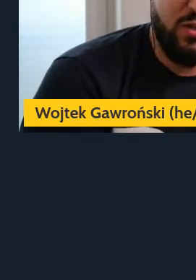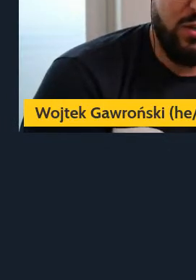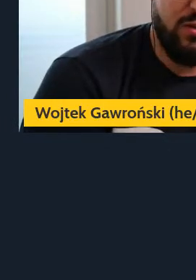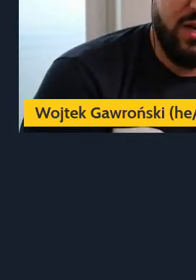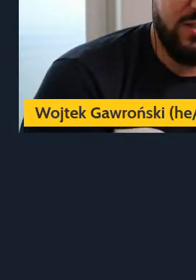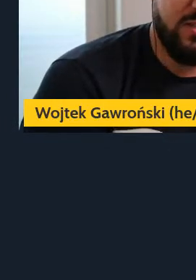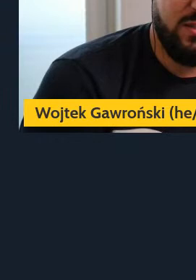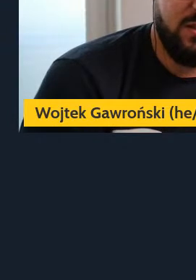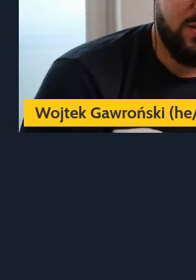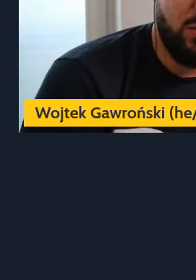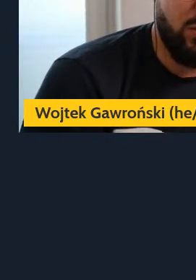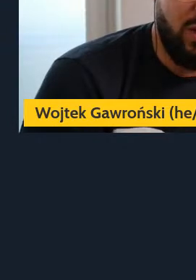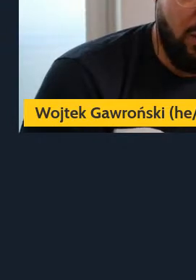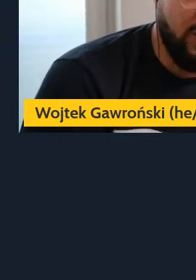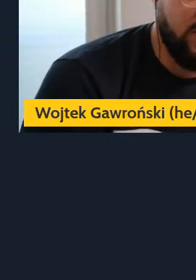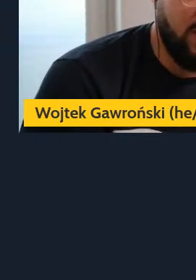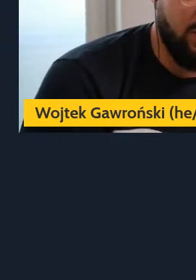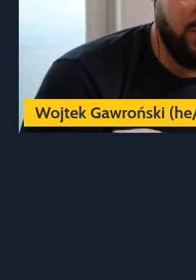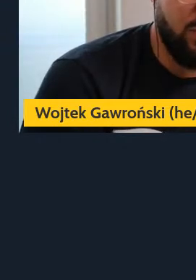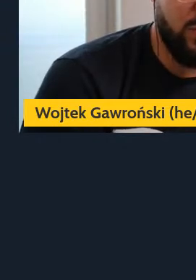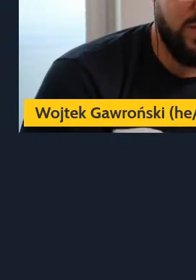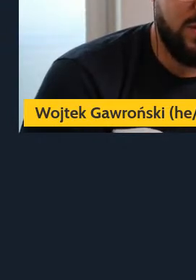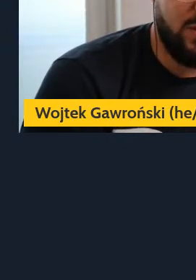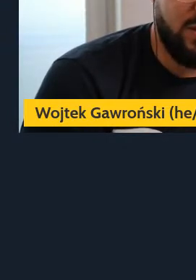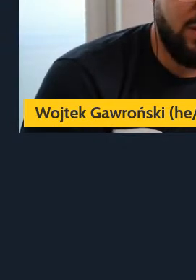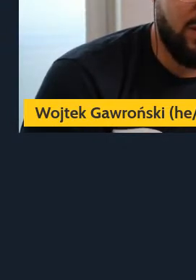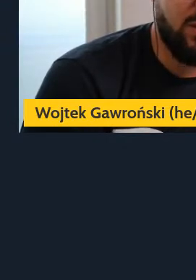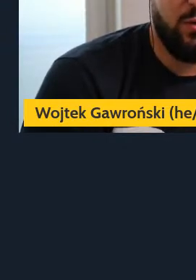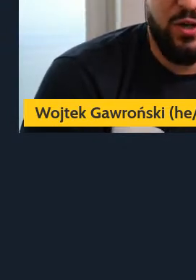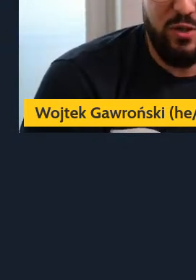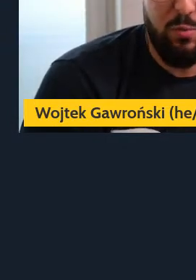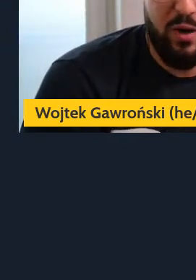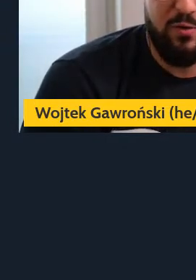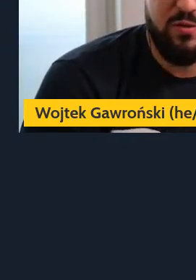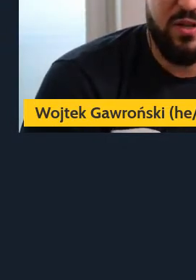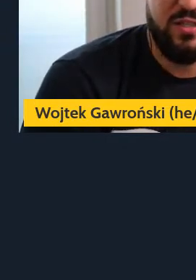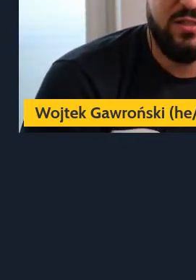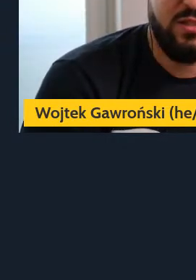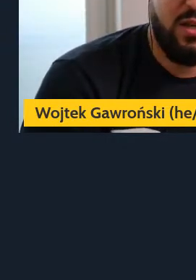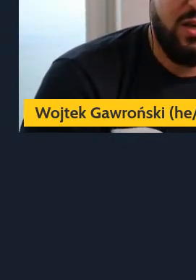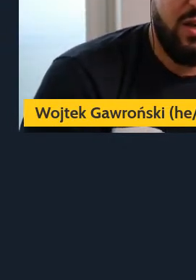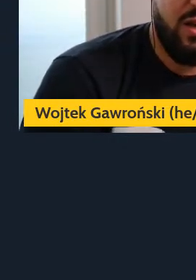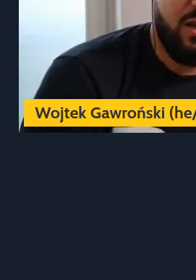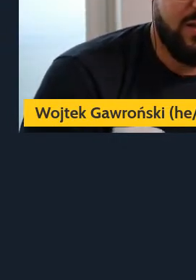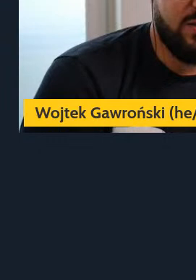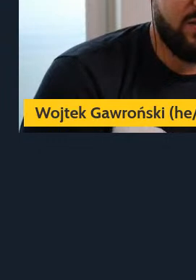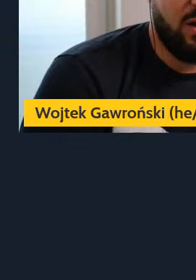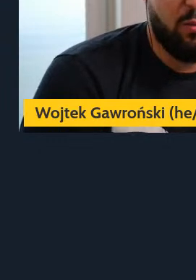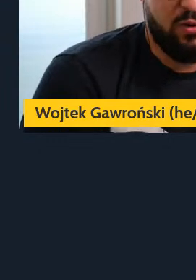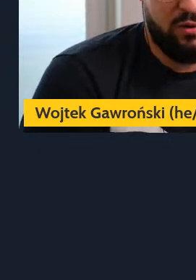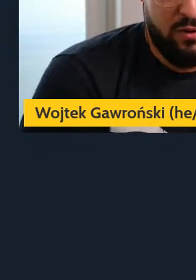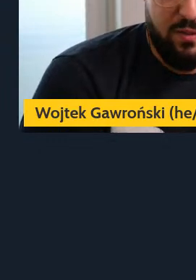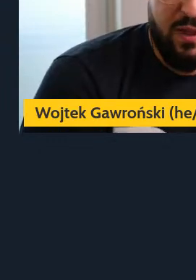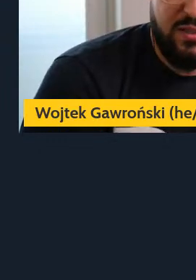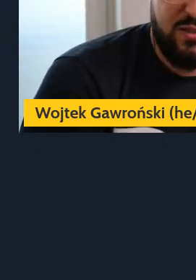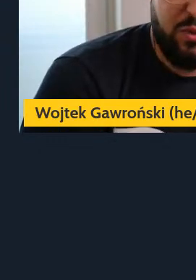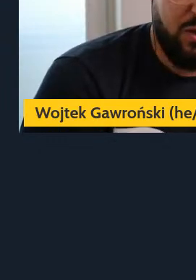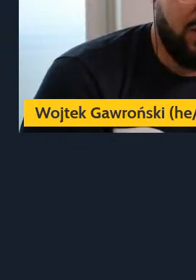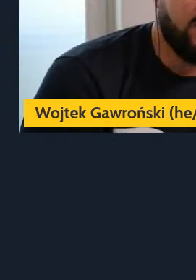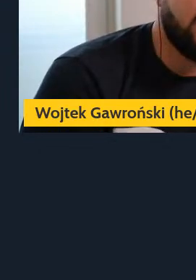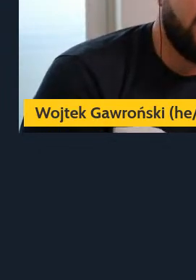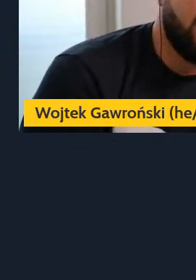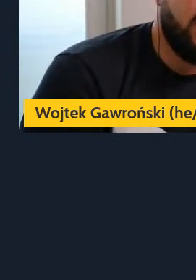seen the functional tests. So now it's time to see the integration part of the tests. And our